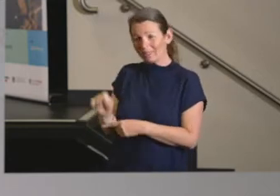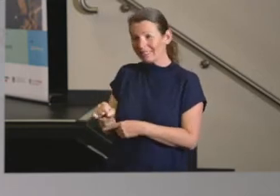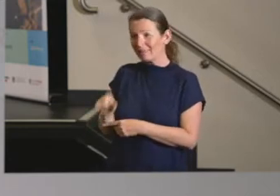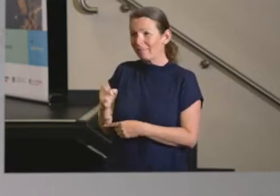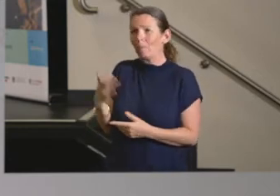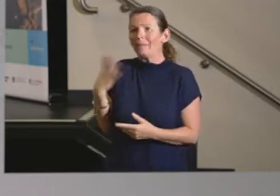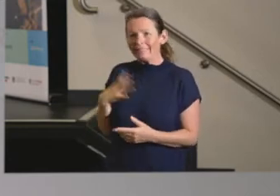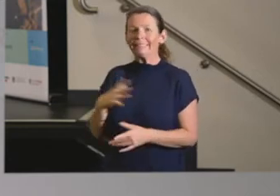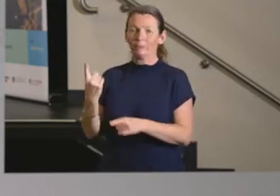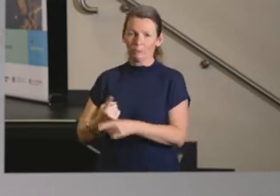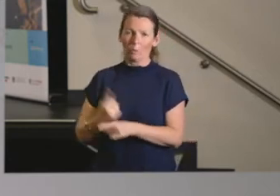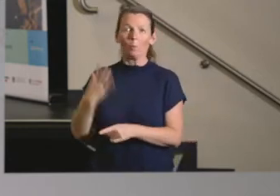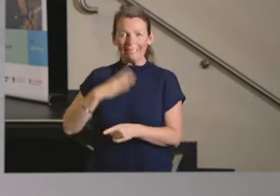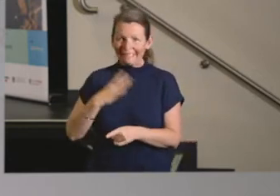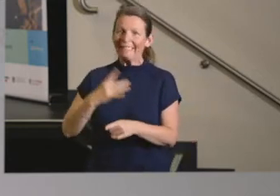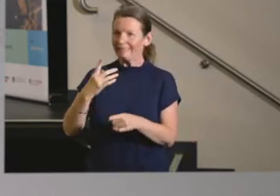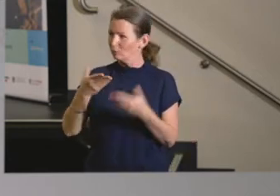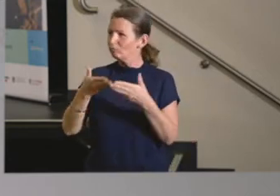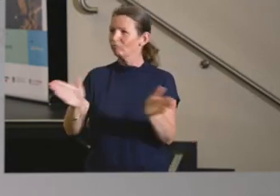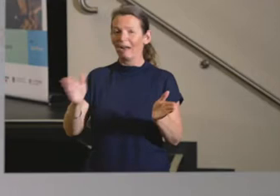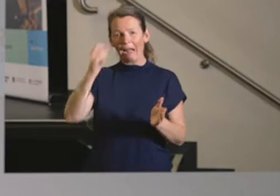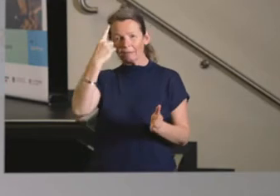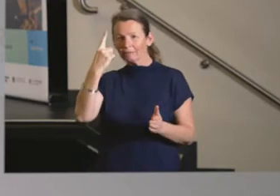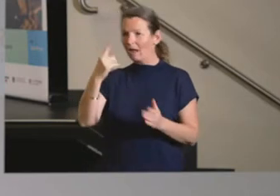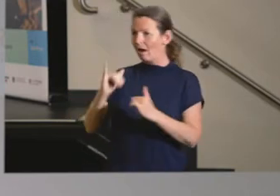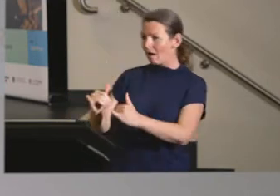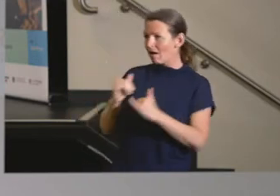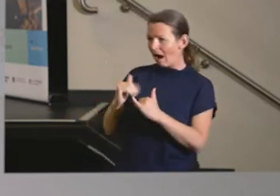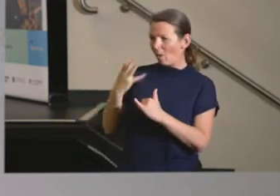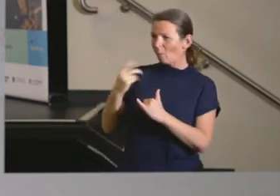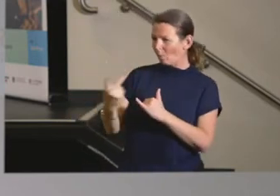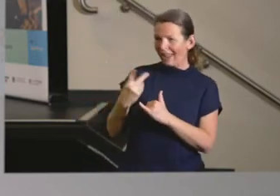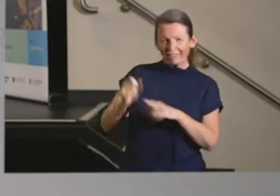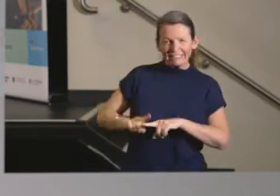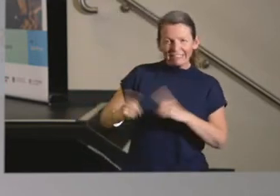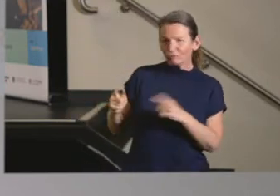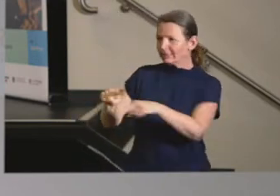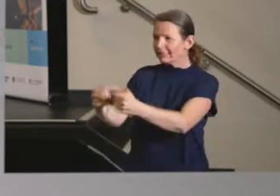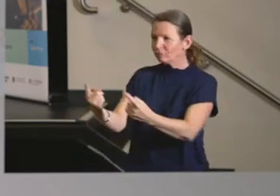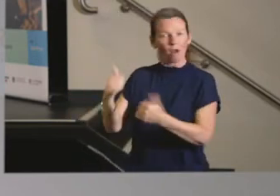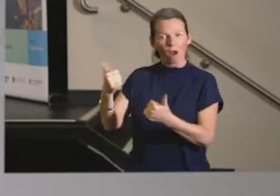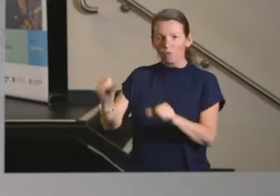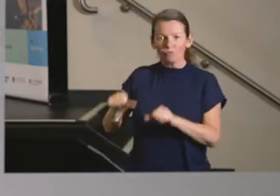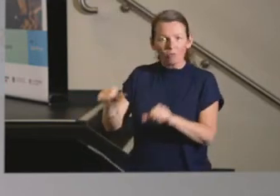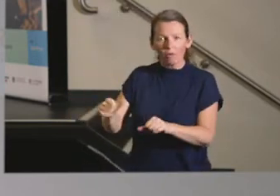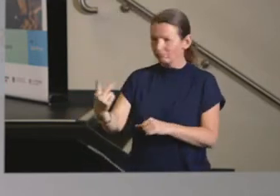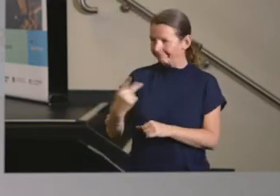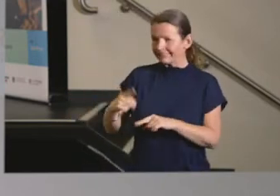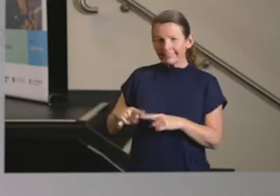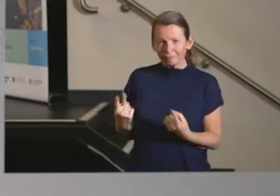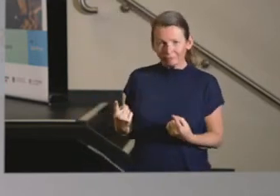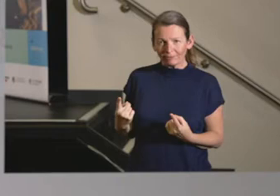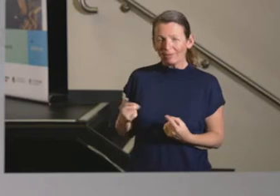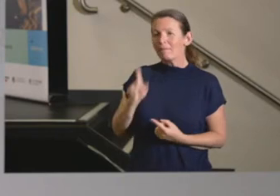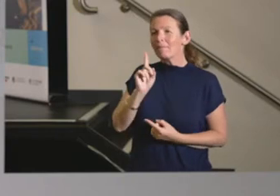just have that and talk about it and identify the differences, appreciate it, but also